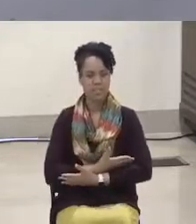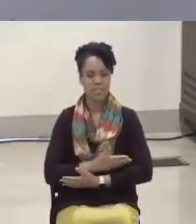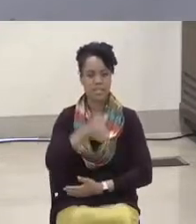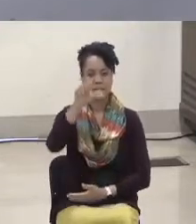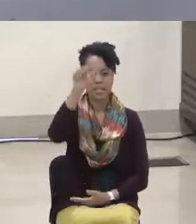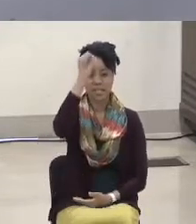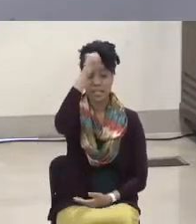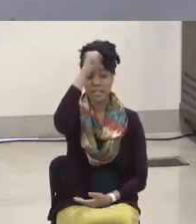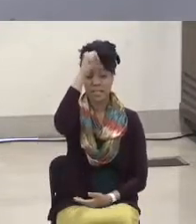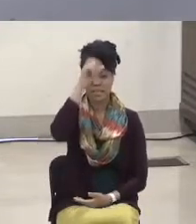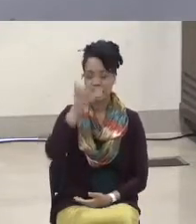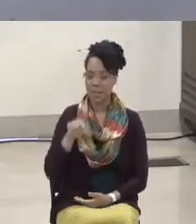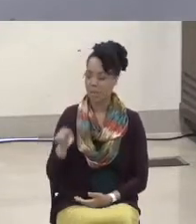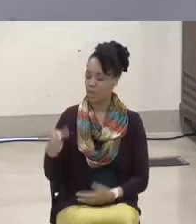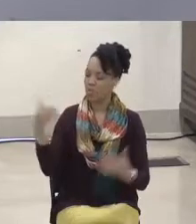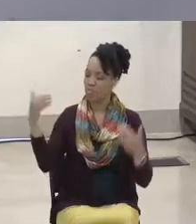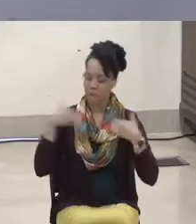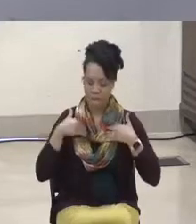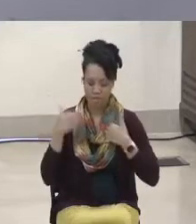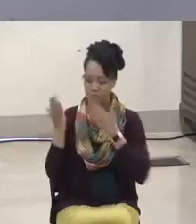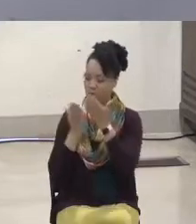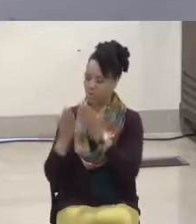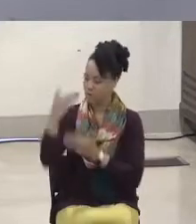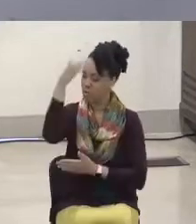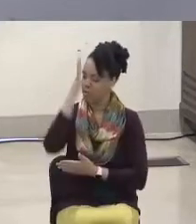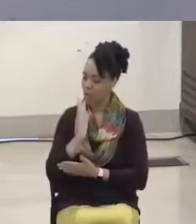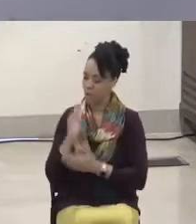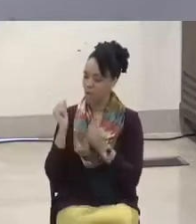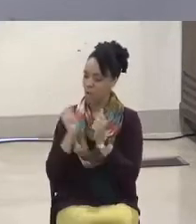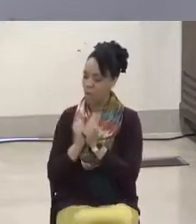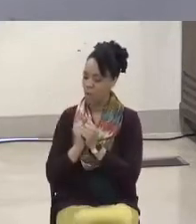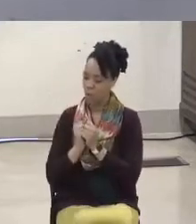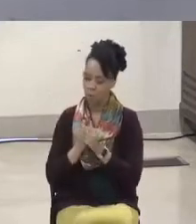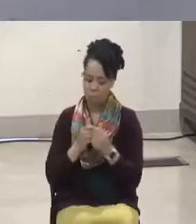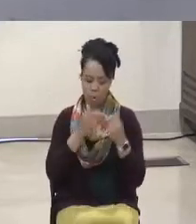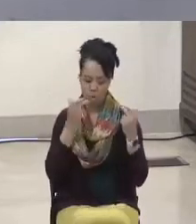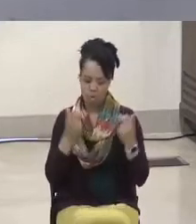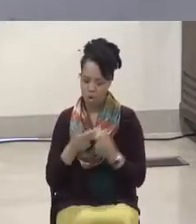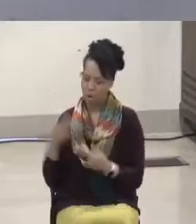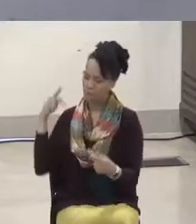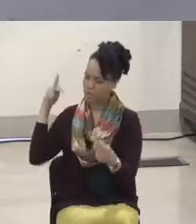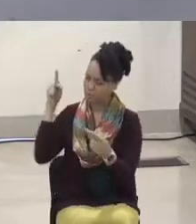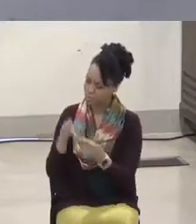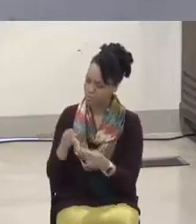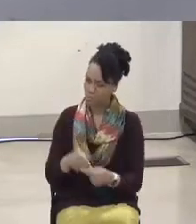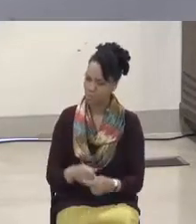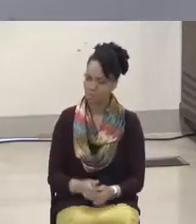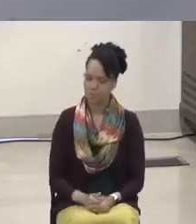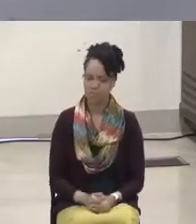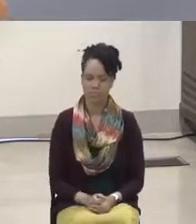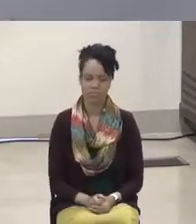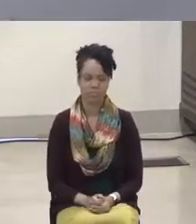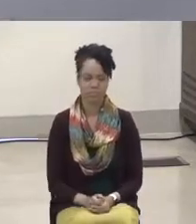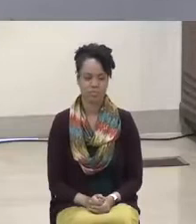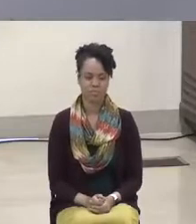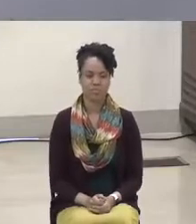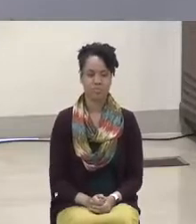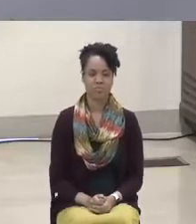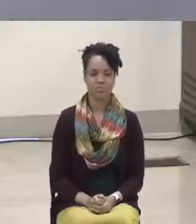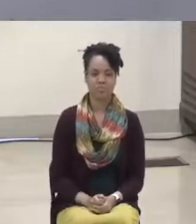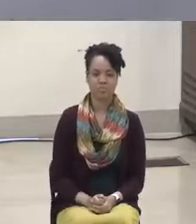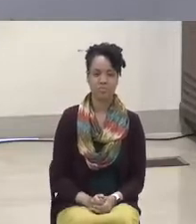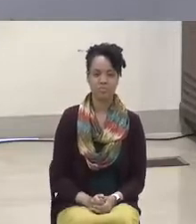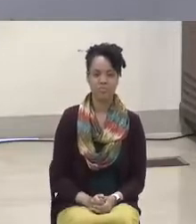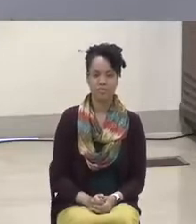you have to serve God with a perfect heart. David sabía y le dijo a Salomón que tenía que servirle a Dios de